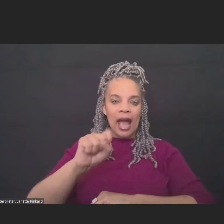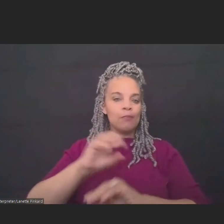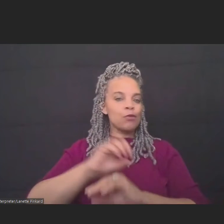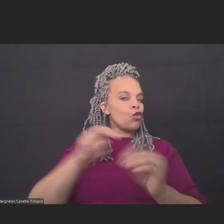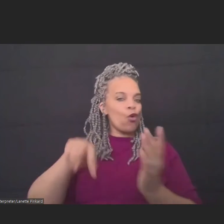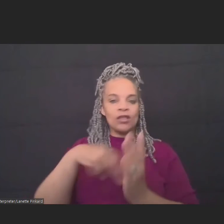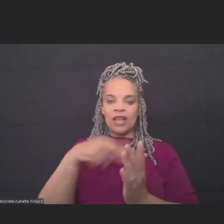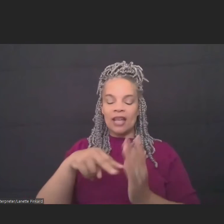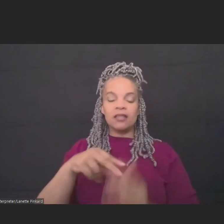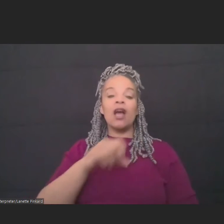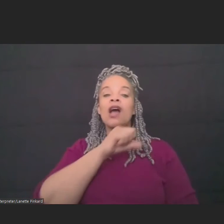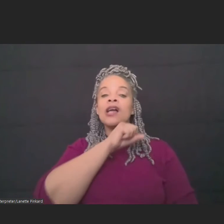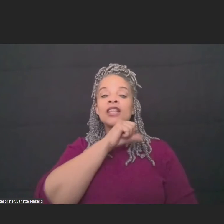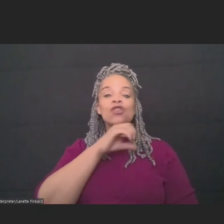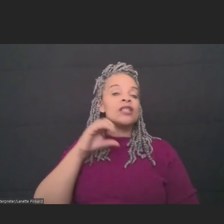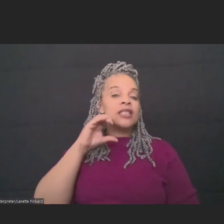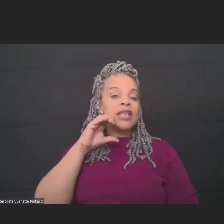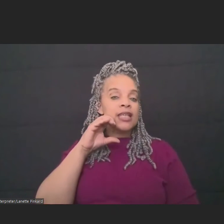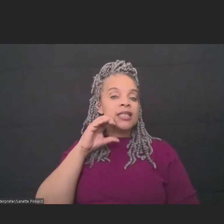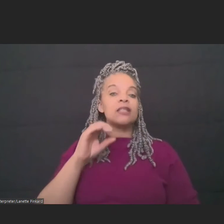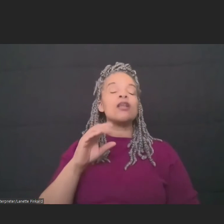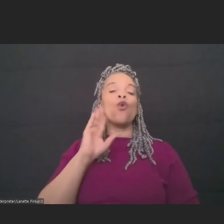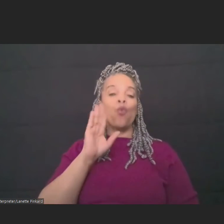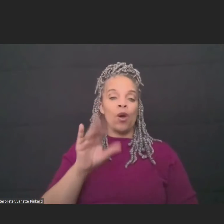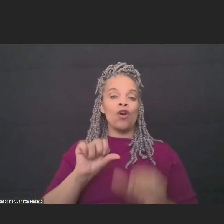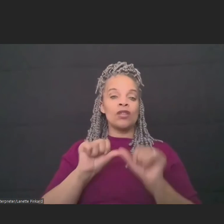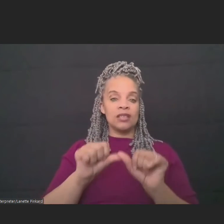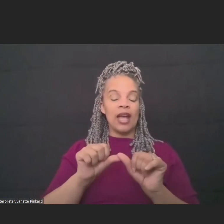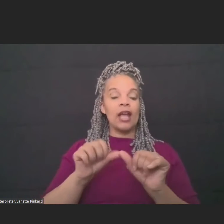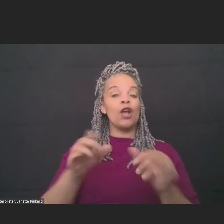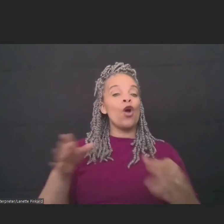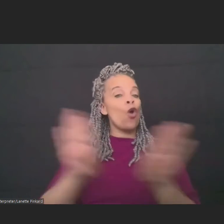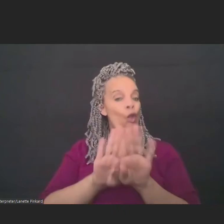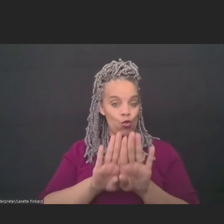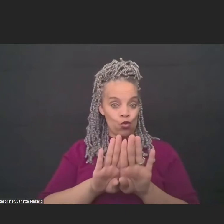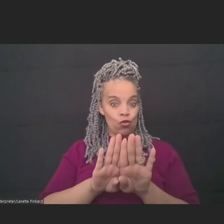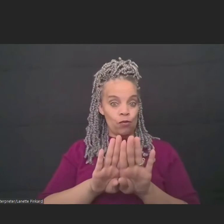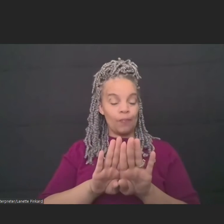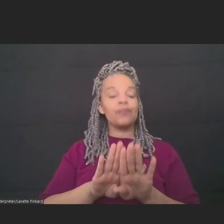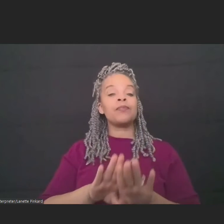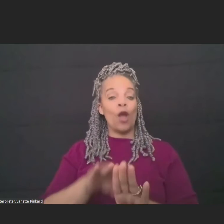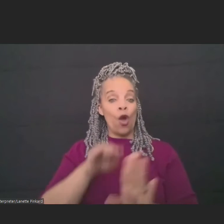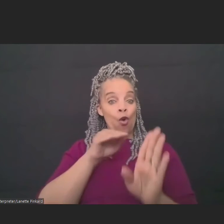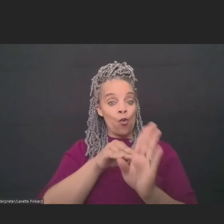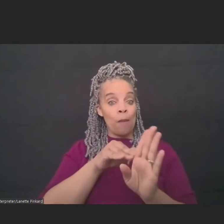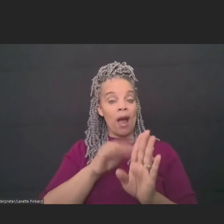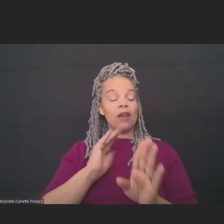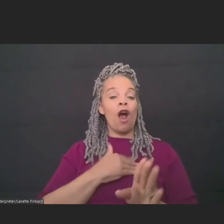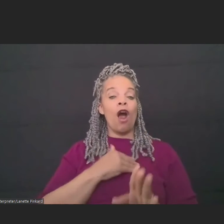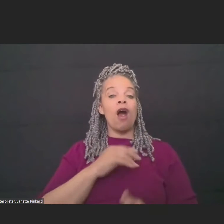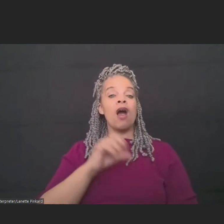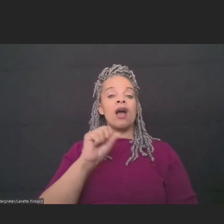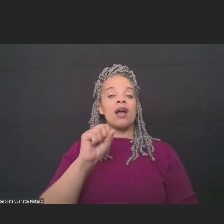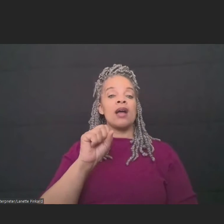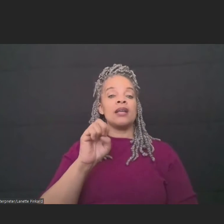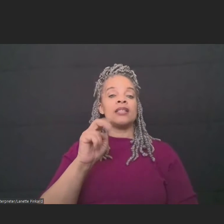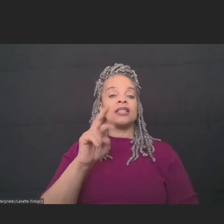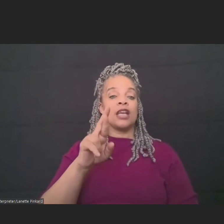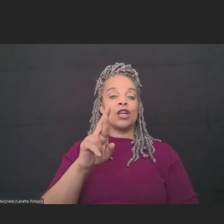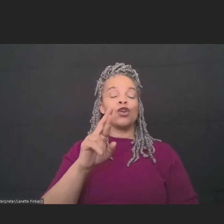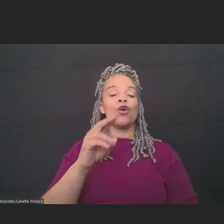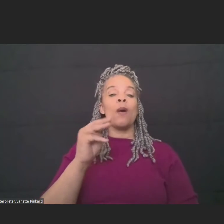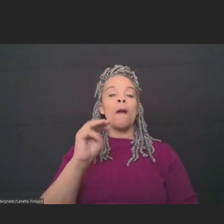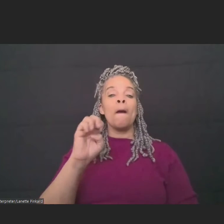senior centers will remain closed. As a reminder, our senior meal program will continue